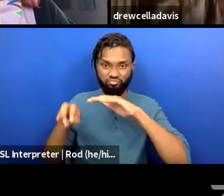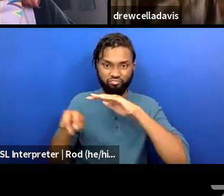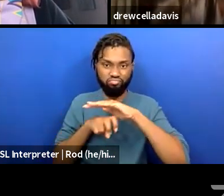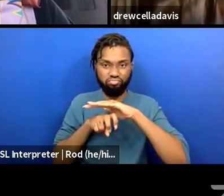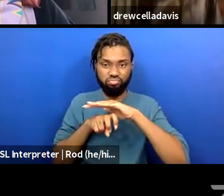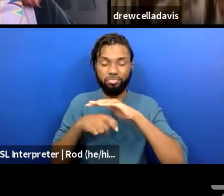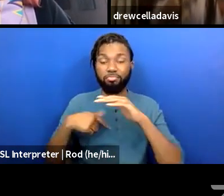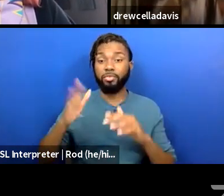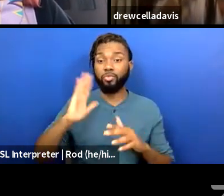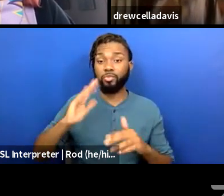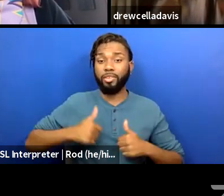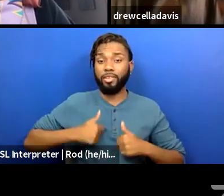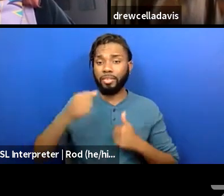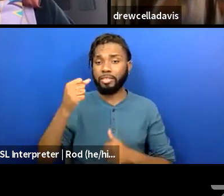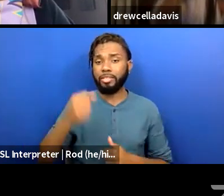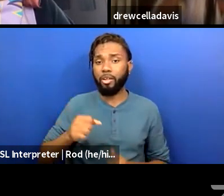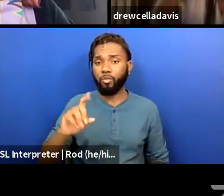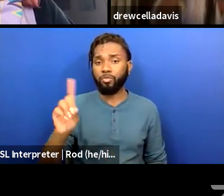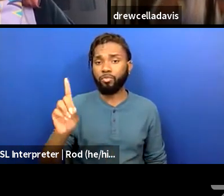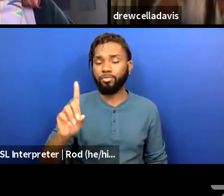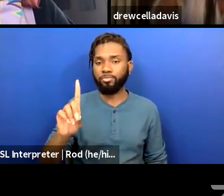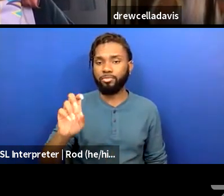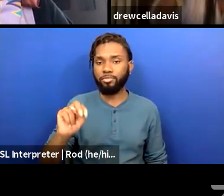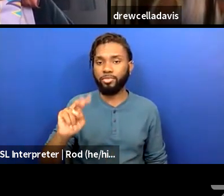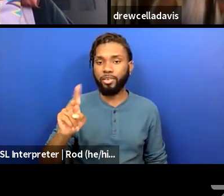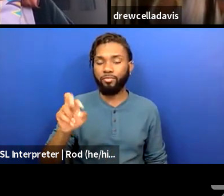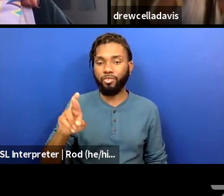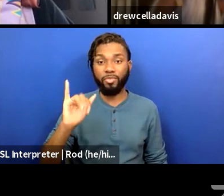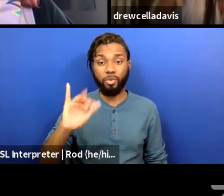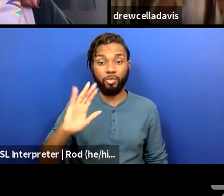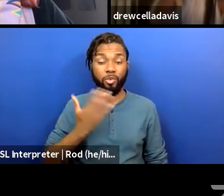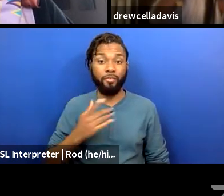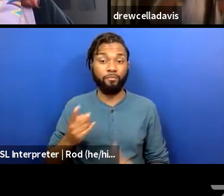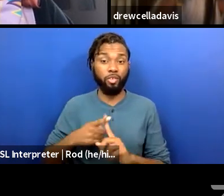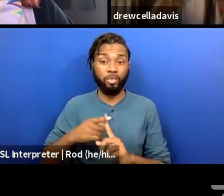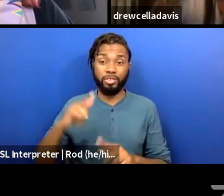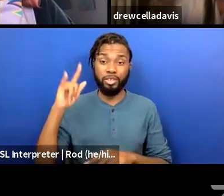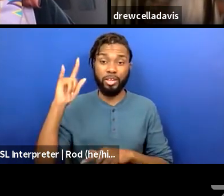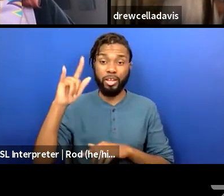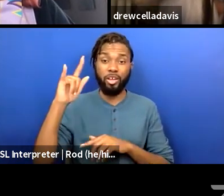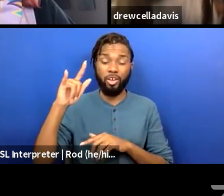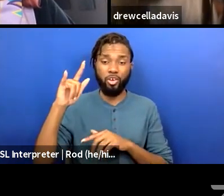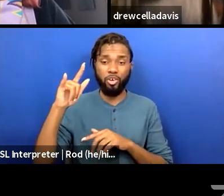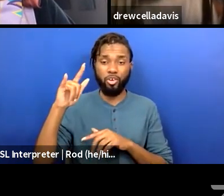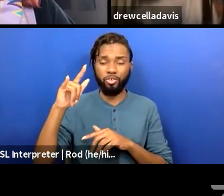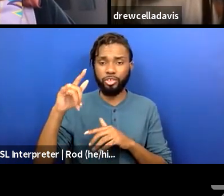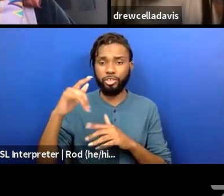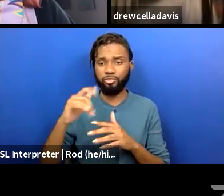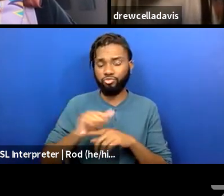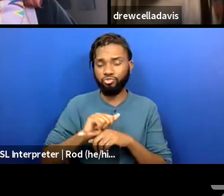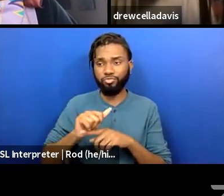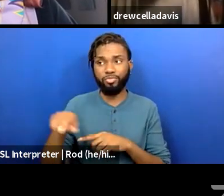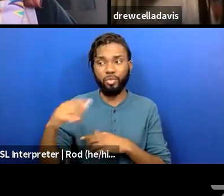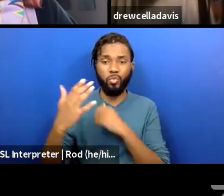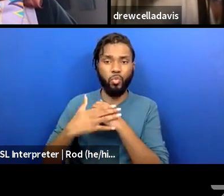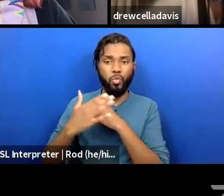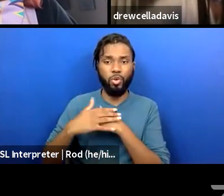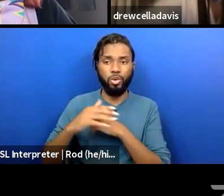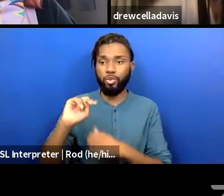my first air raid drill, warning that a nuclear bomb was about to